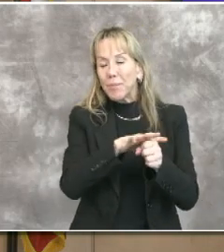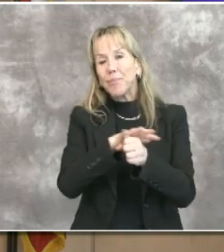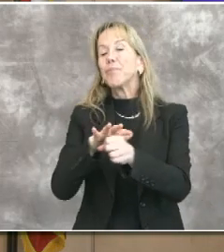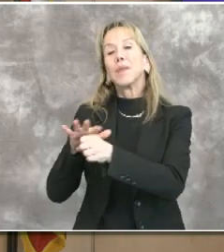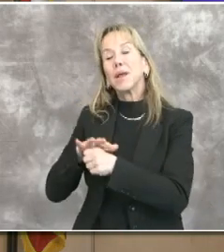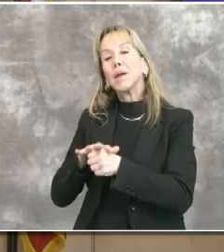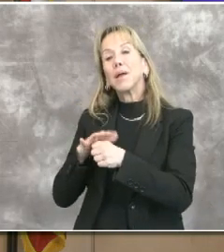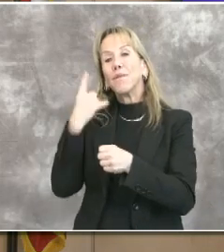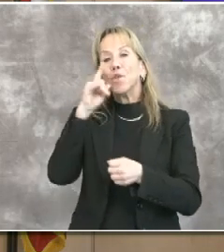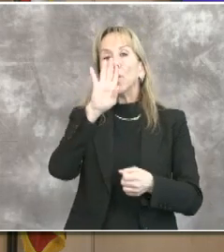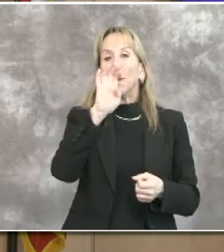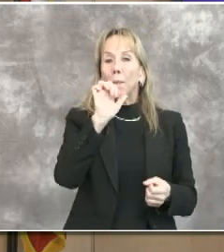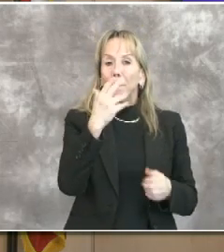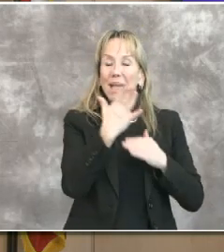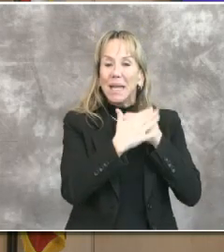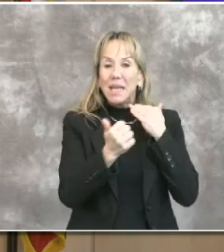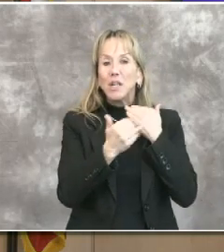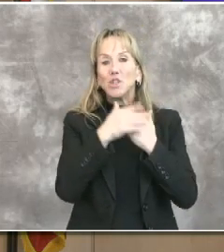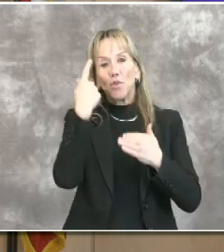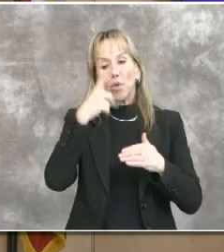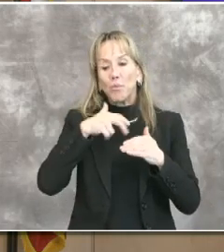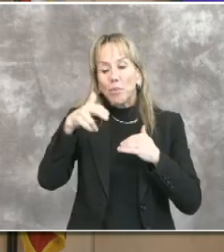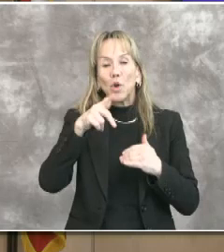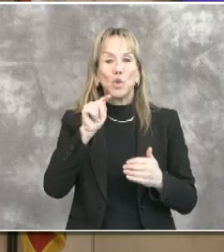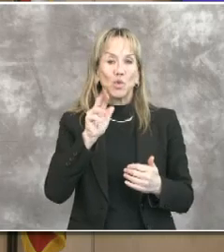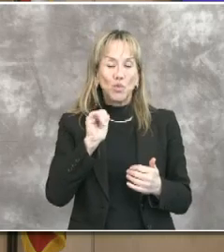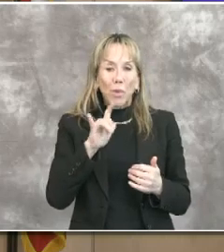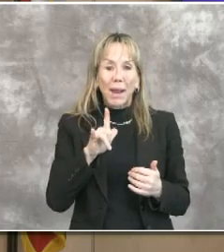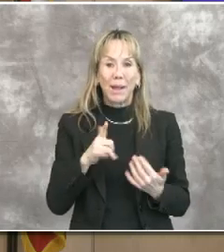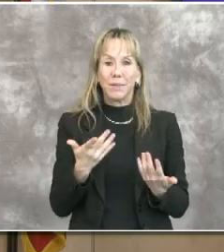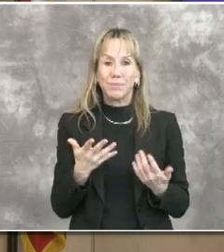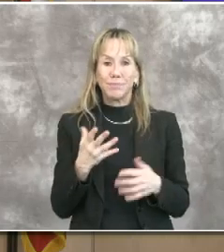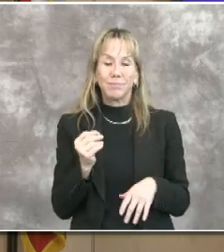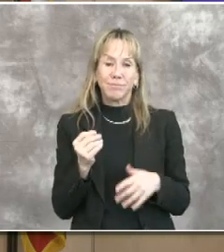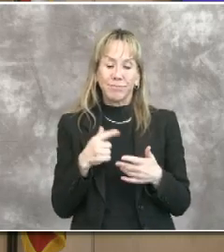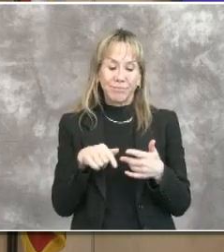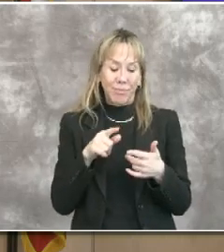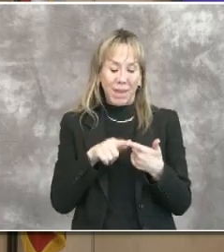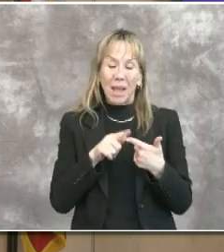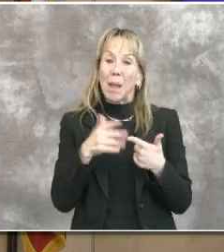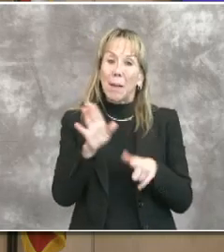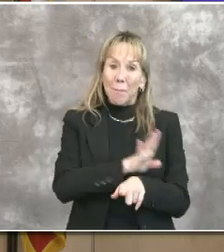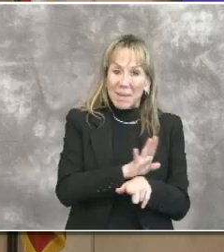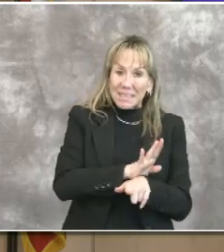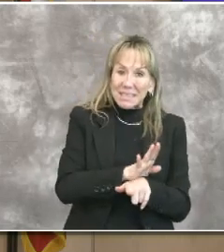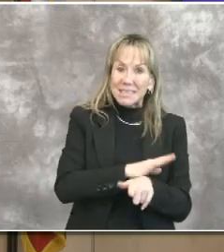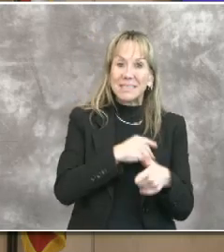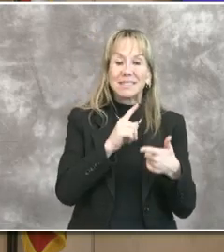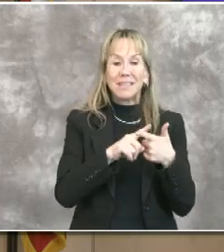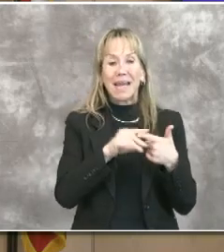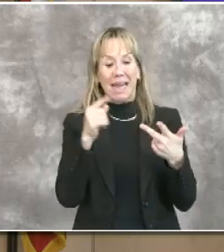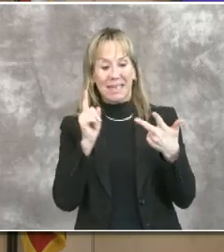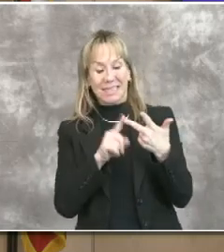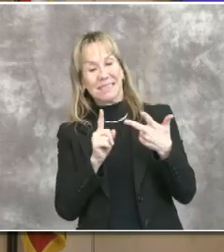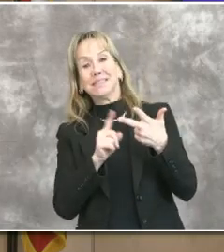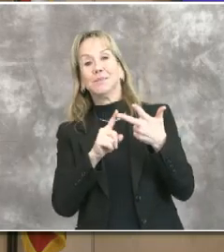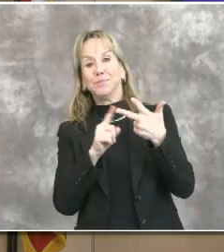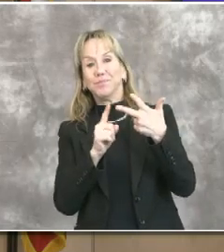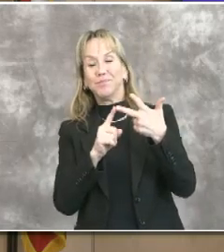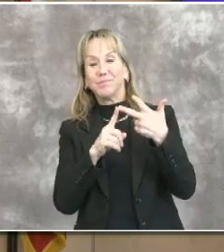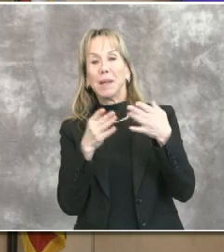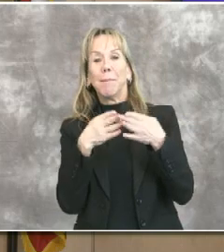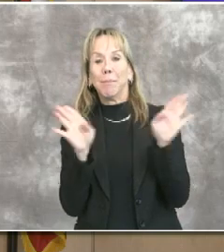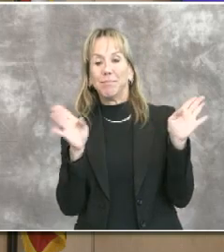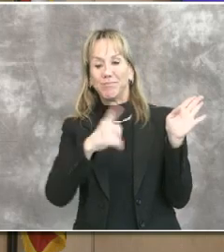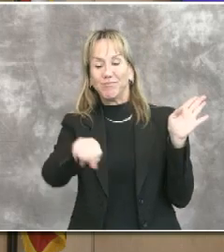and trails, what we'd like our business community to do, and finally, it is what we need the public to do. In order to be able to come